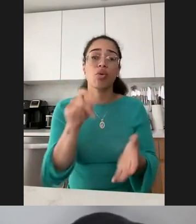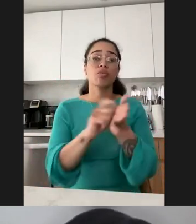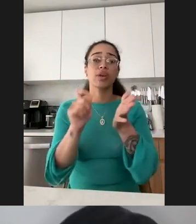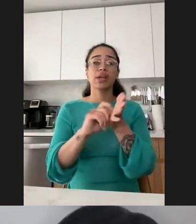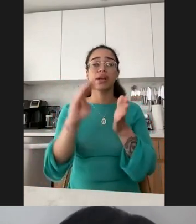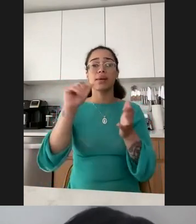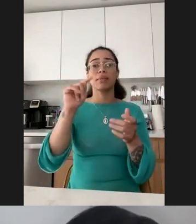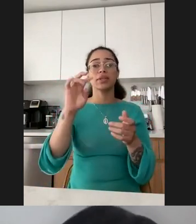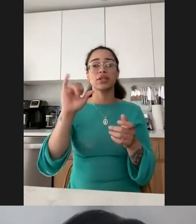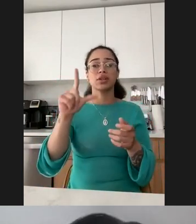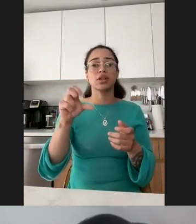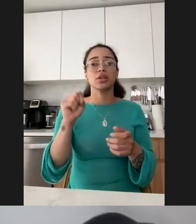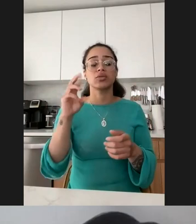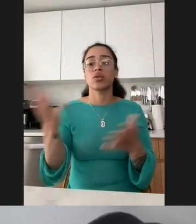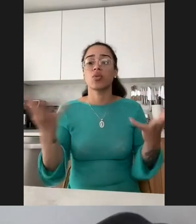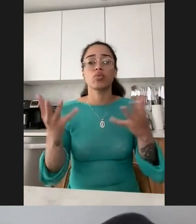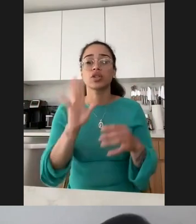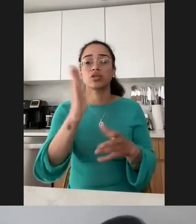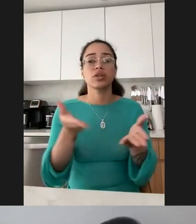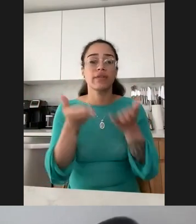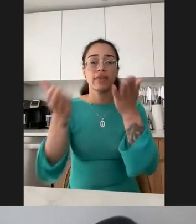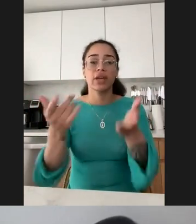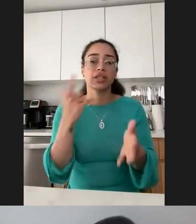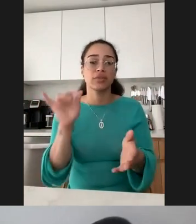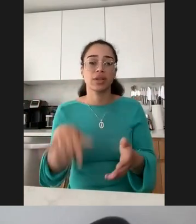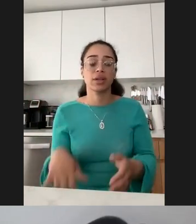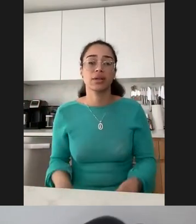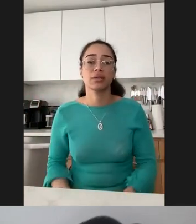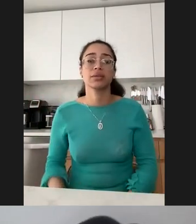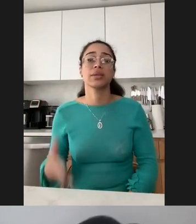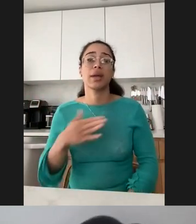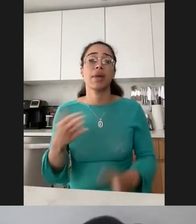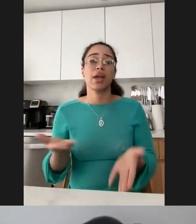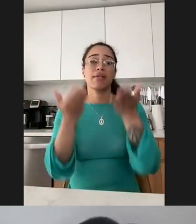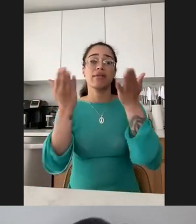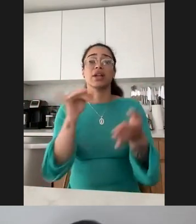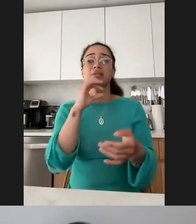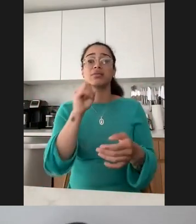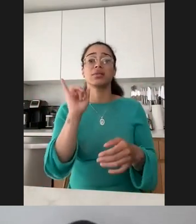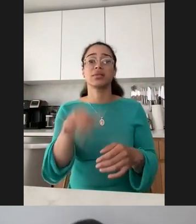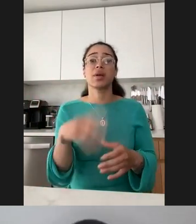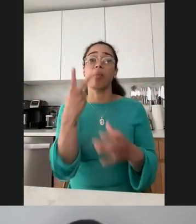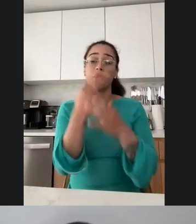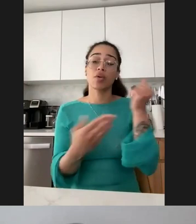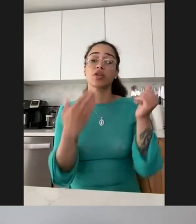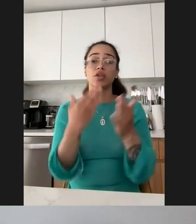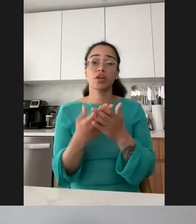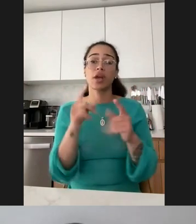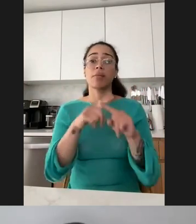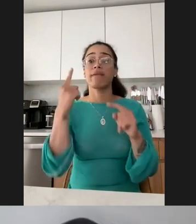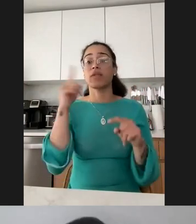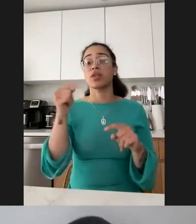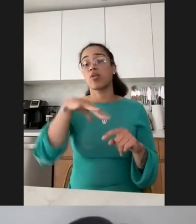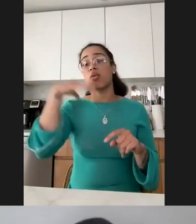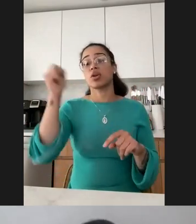materials? What is your advice? Well, my advice is that, both are good, but yeah, for the elderly, oral